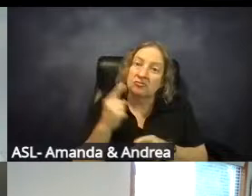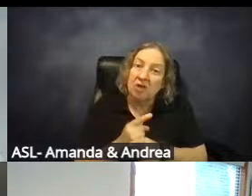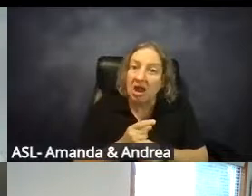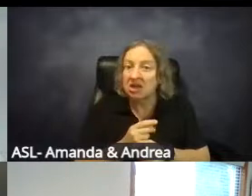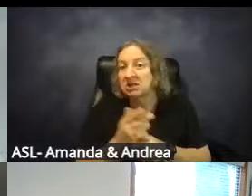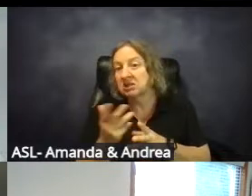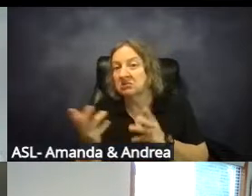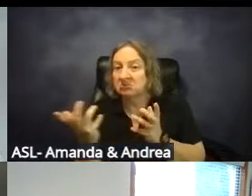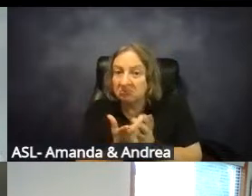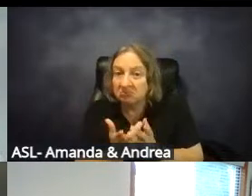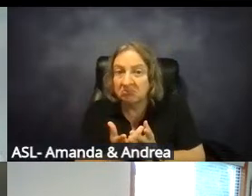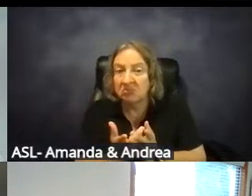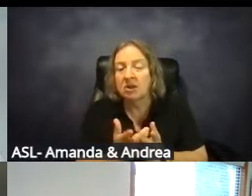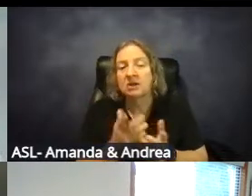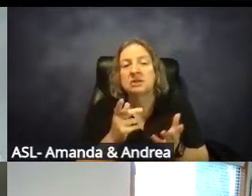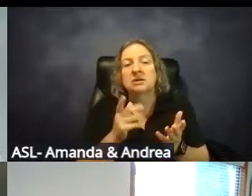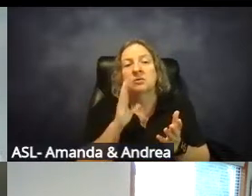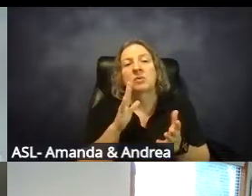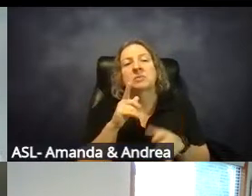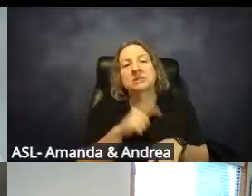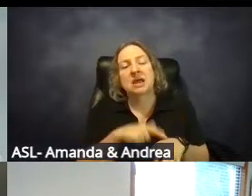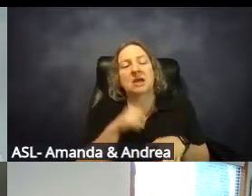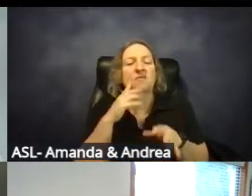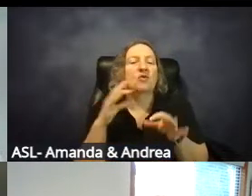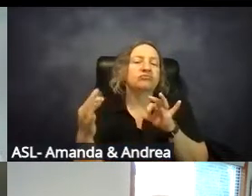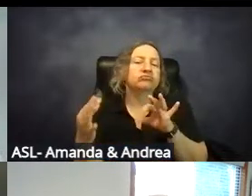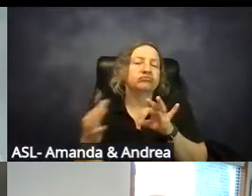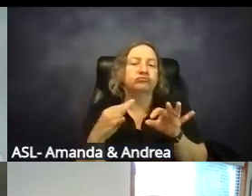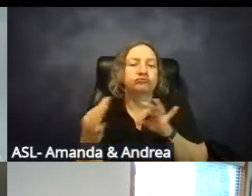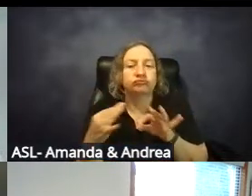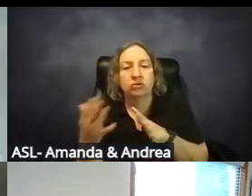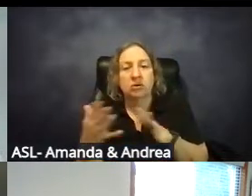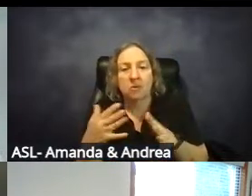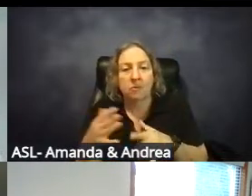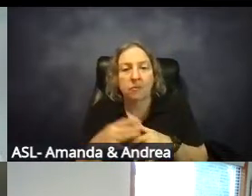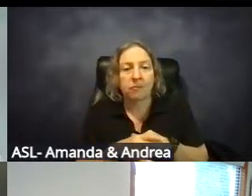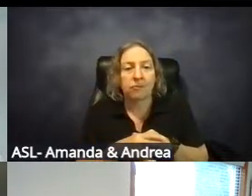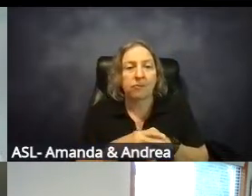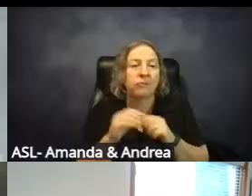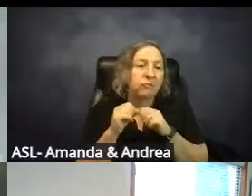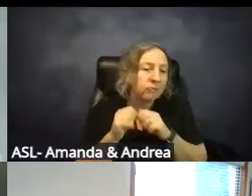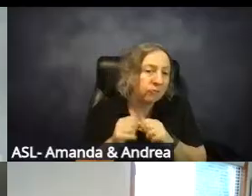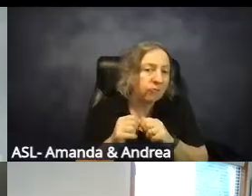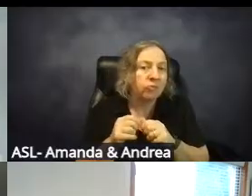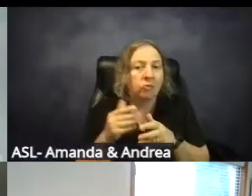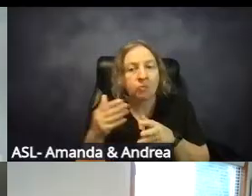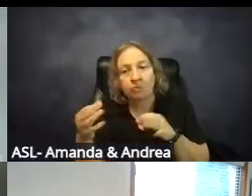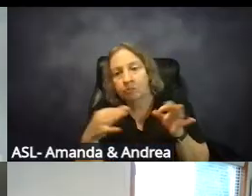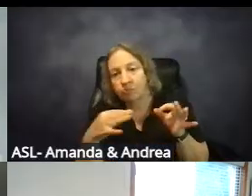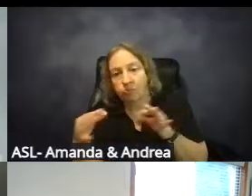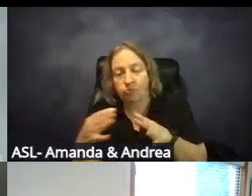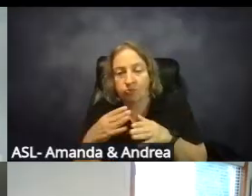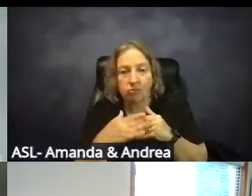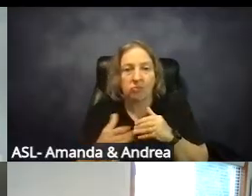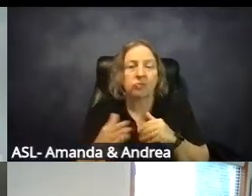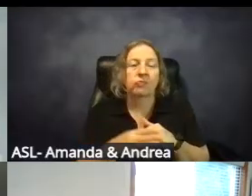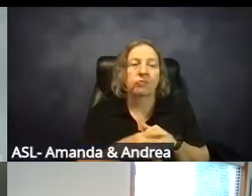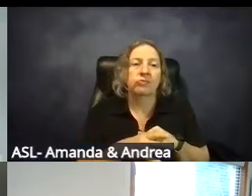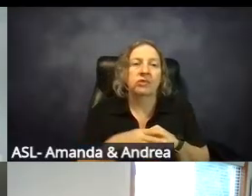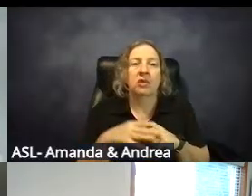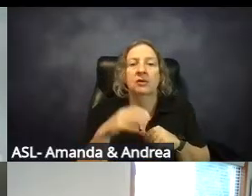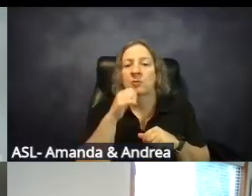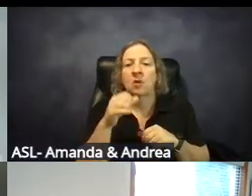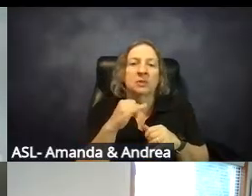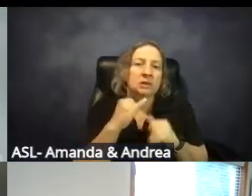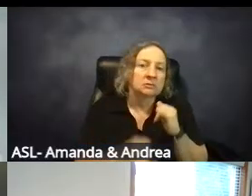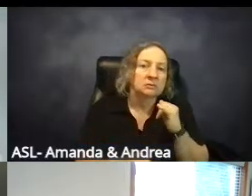there'll be time for input and continual input as we move this forward. This won't be a one